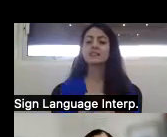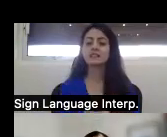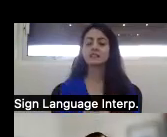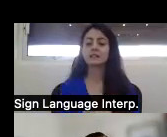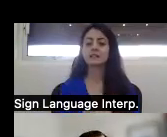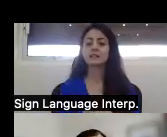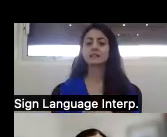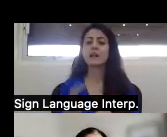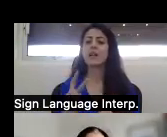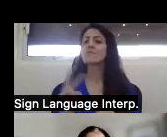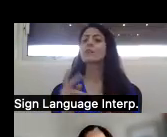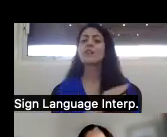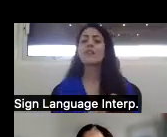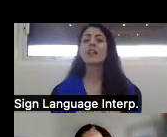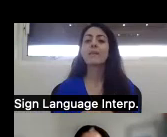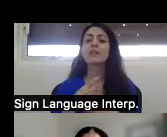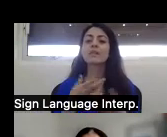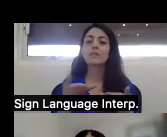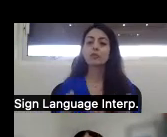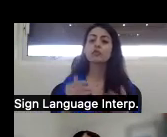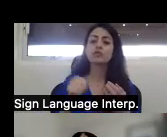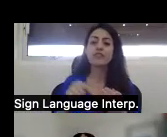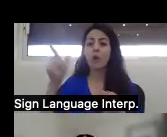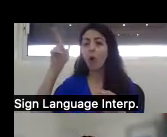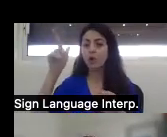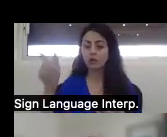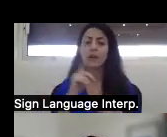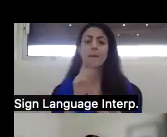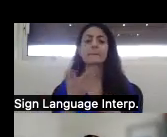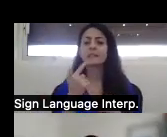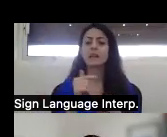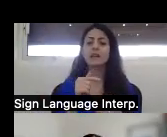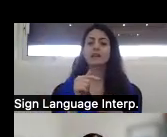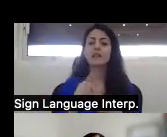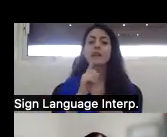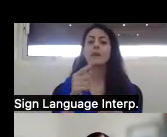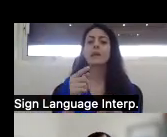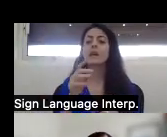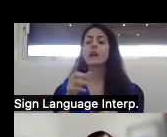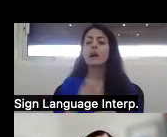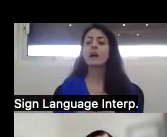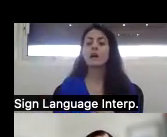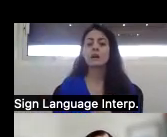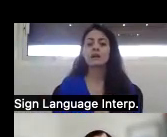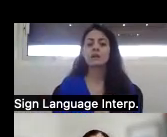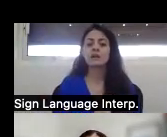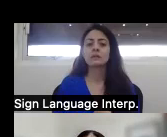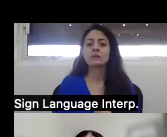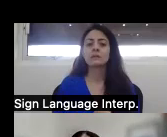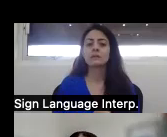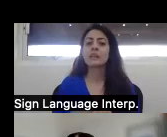in childhood, there's no family assistance benefits in Jordan. There are, however, we